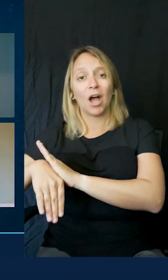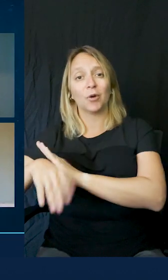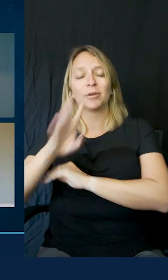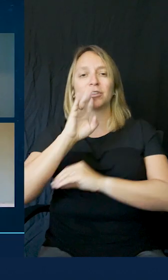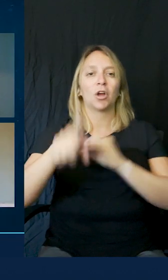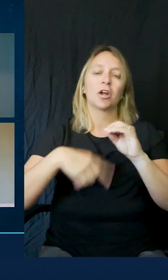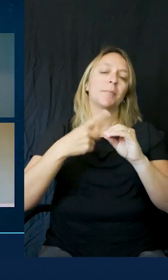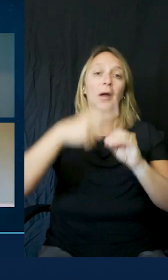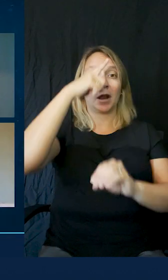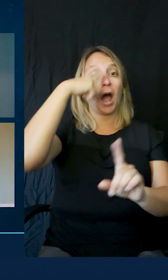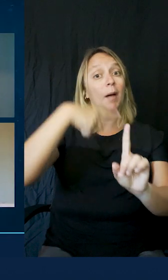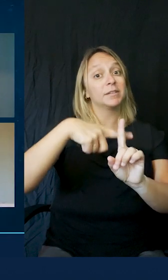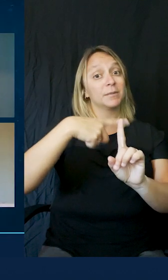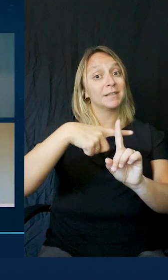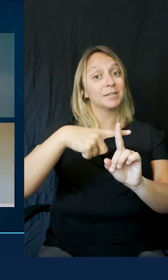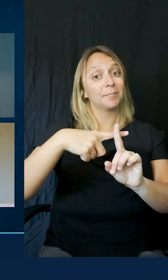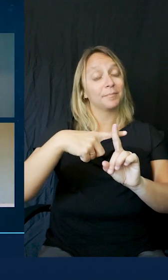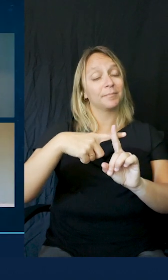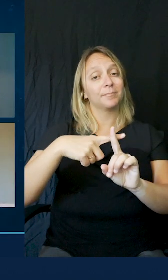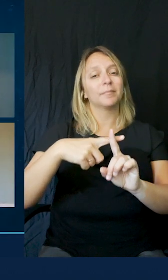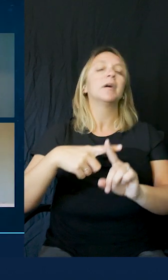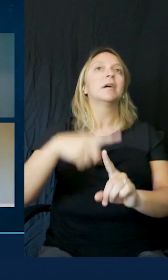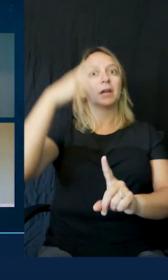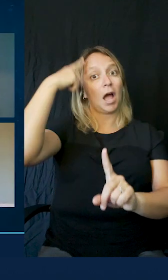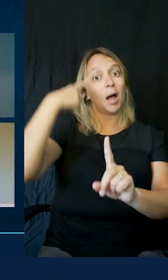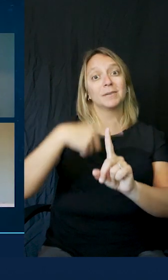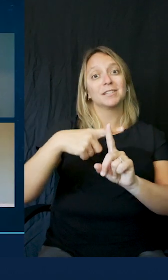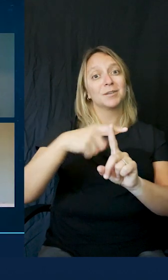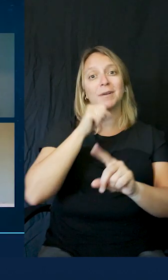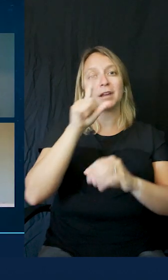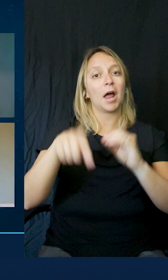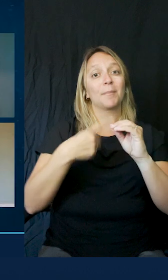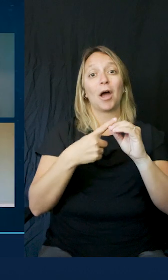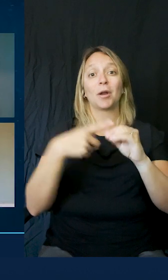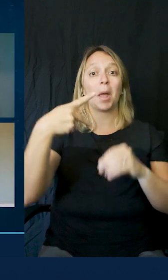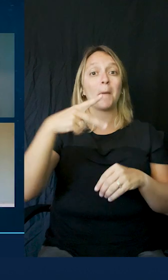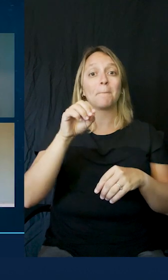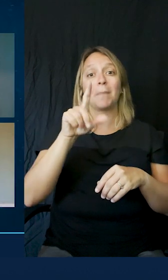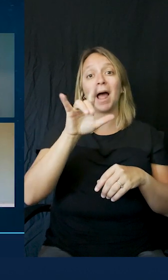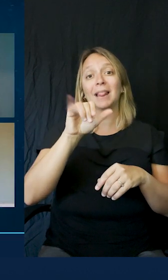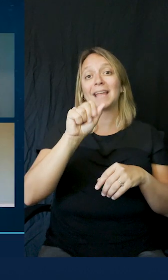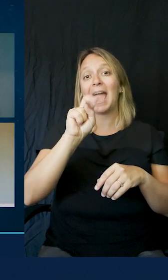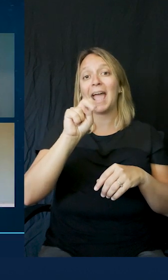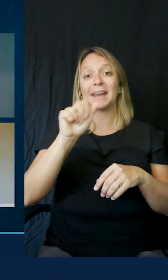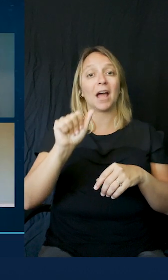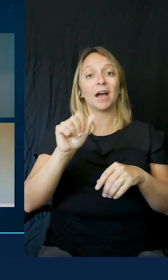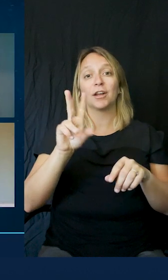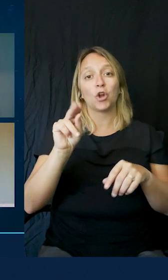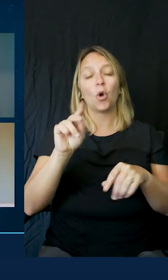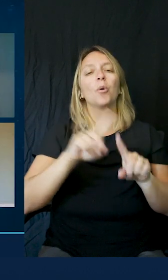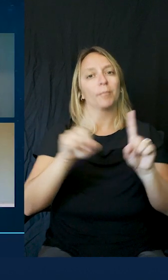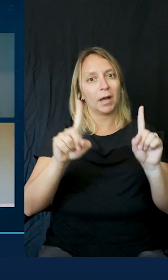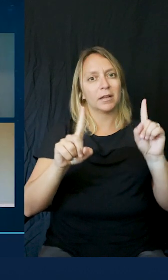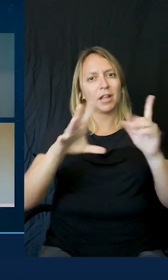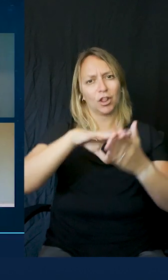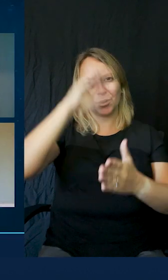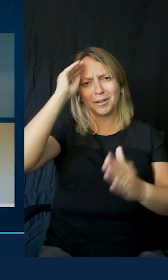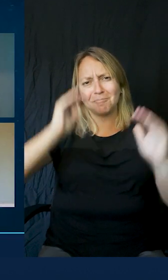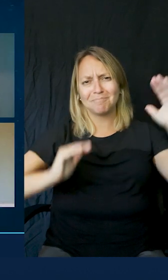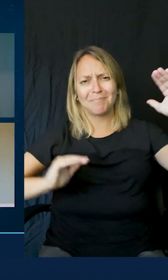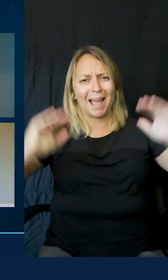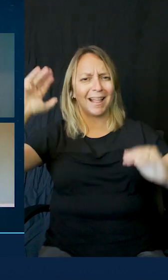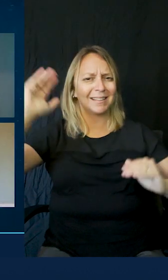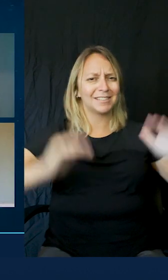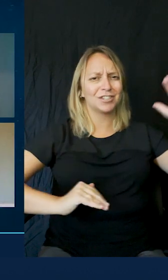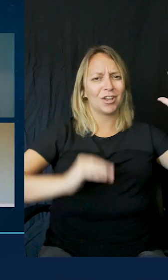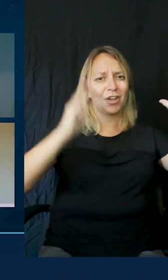conservation optimism, and conservation optimism isn't about being a Pollyanna. It's about understanding and learning to balance that